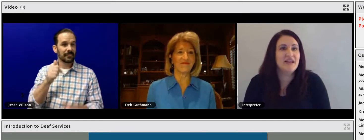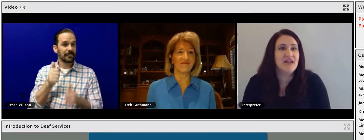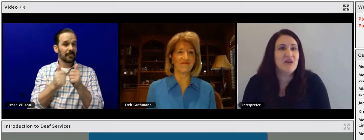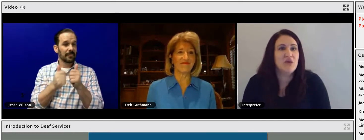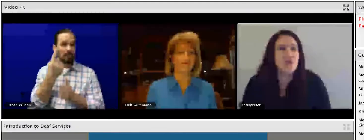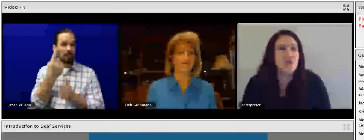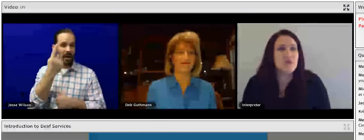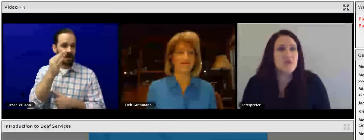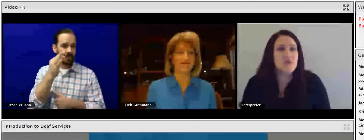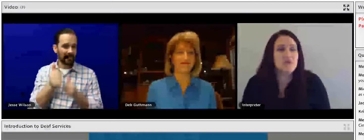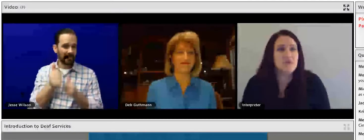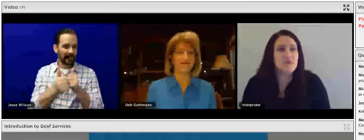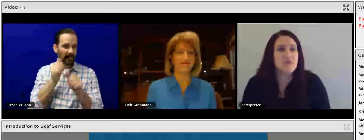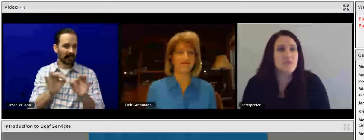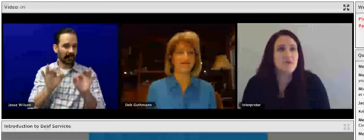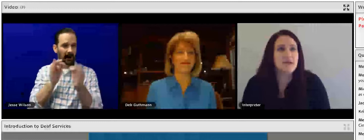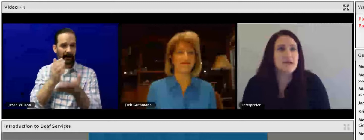Hello again.